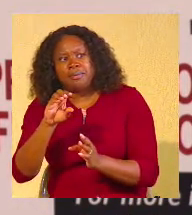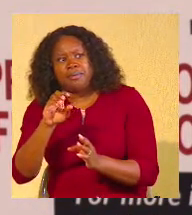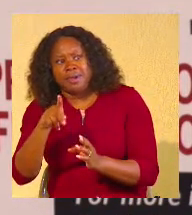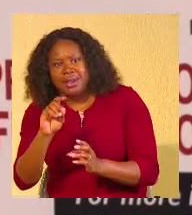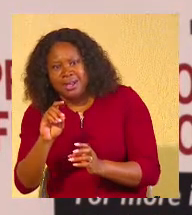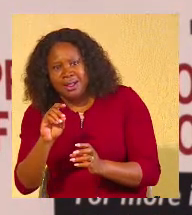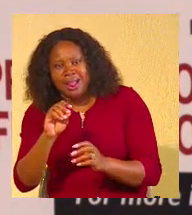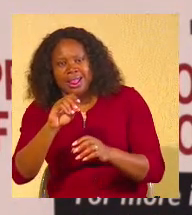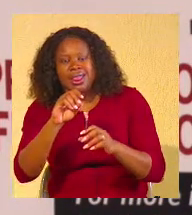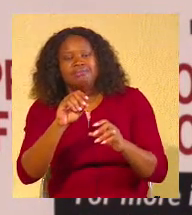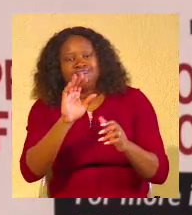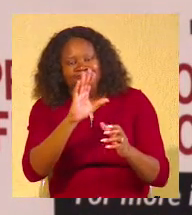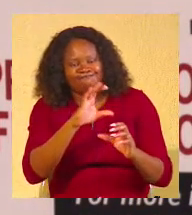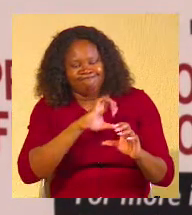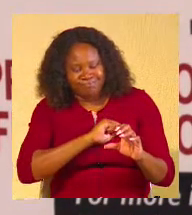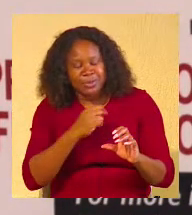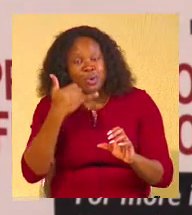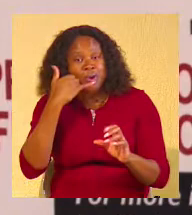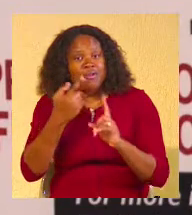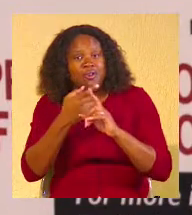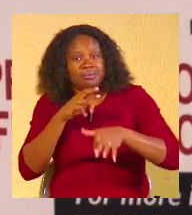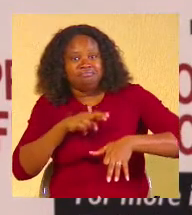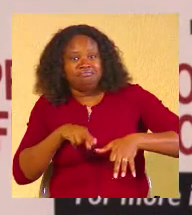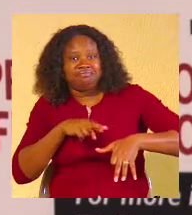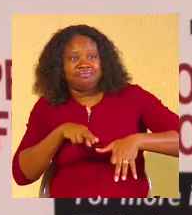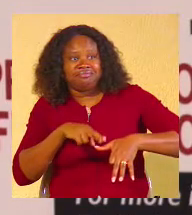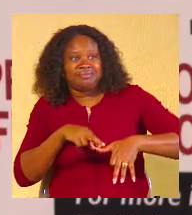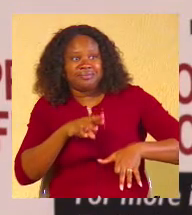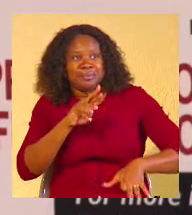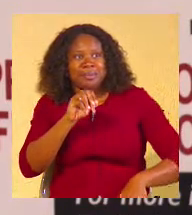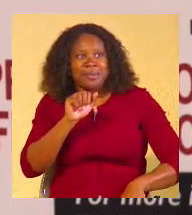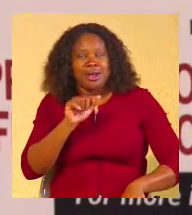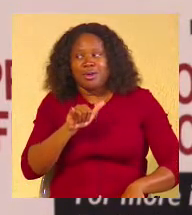Okay, we have another caller from Katima. Mayumo